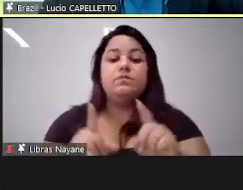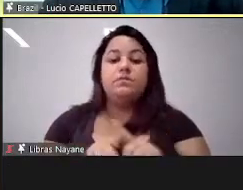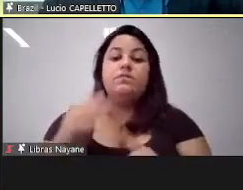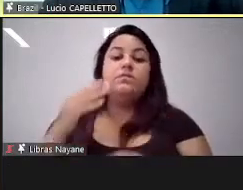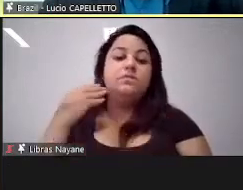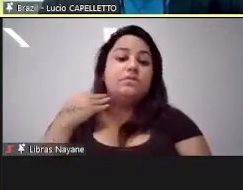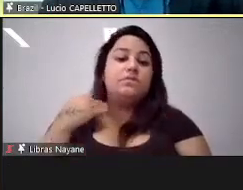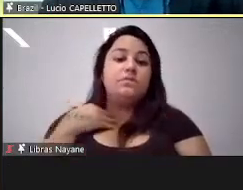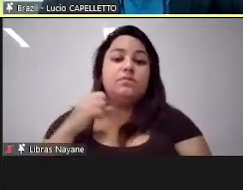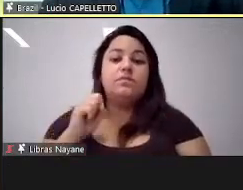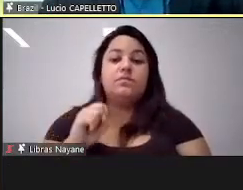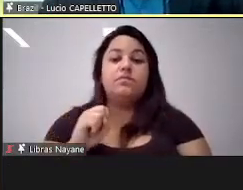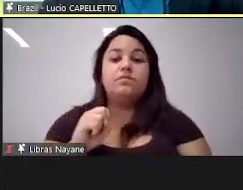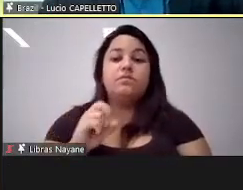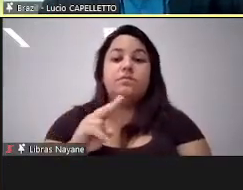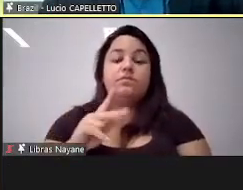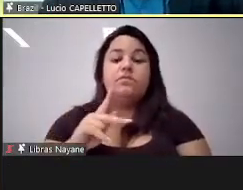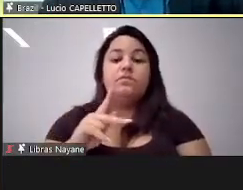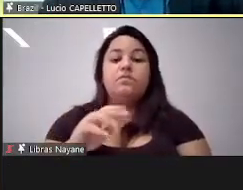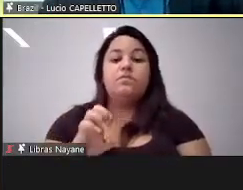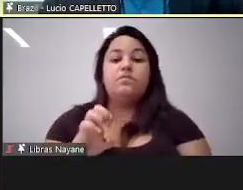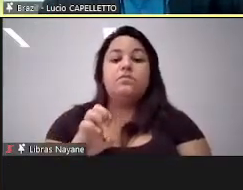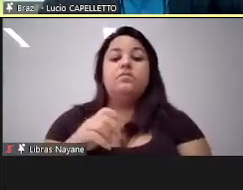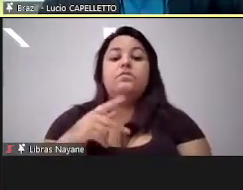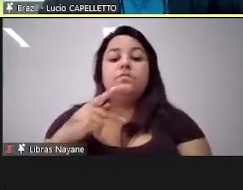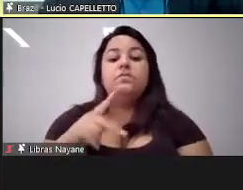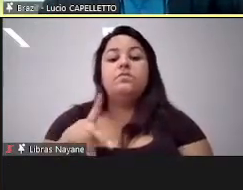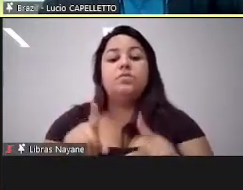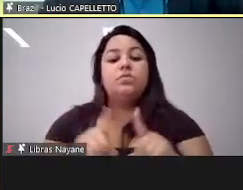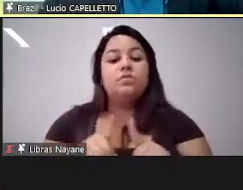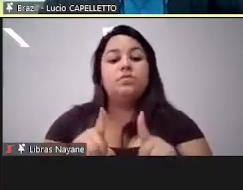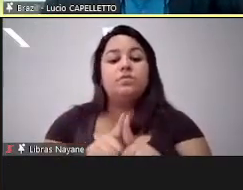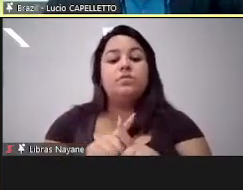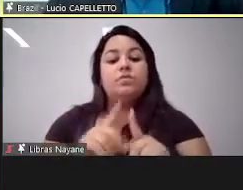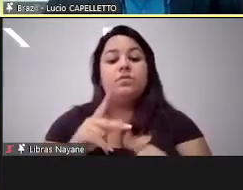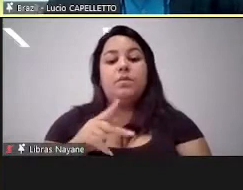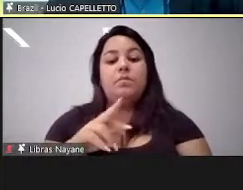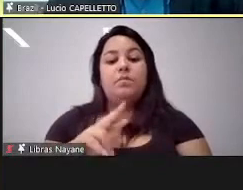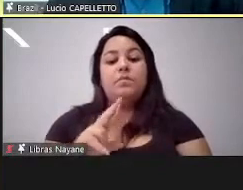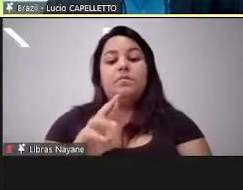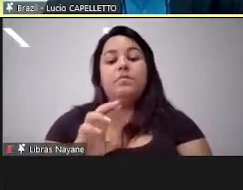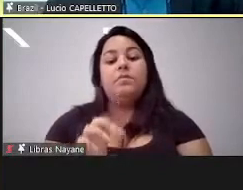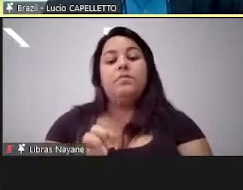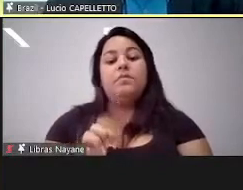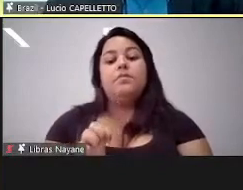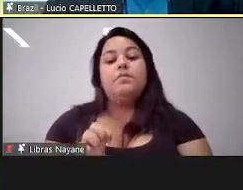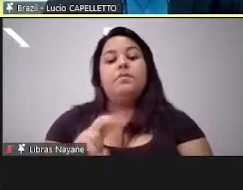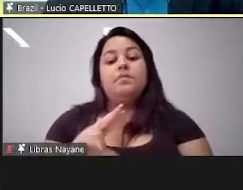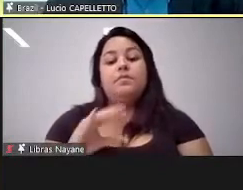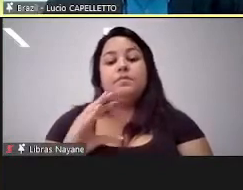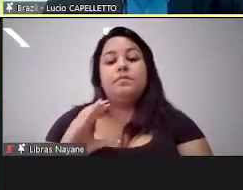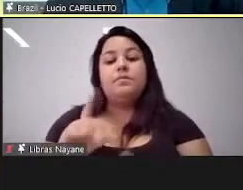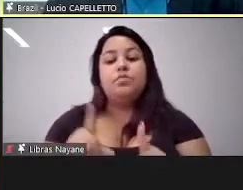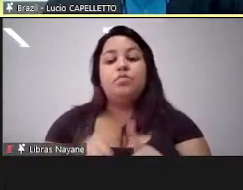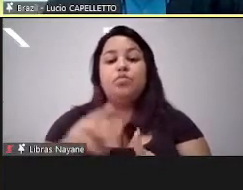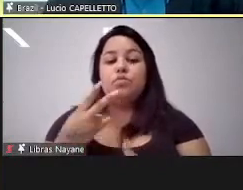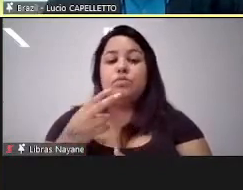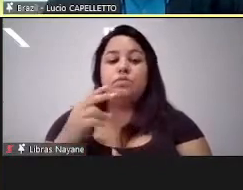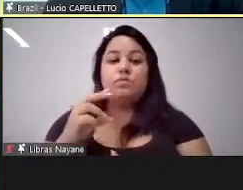entities and the listed entities, like pension funds under